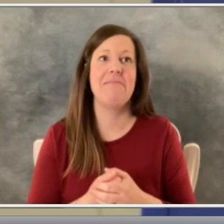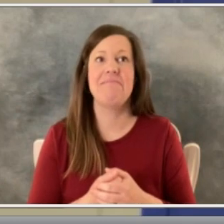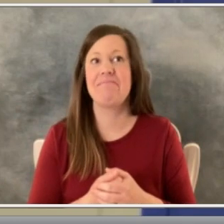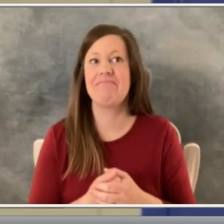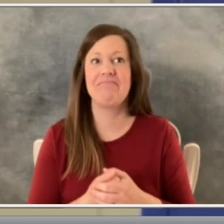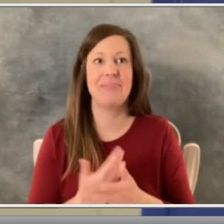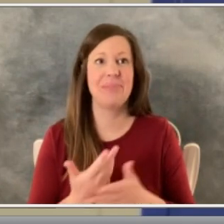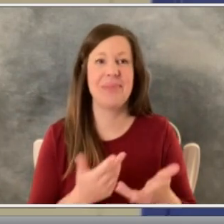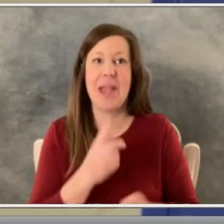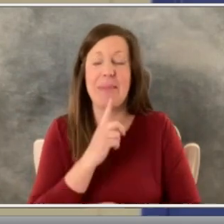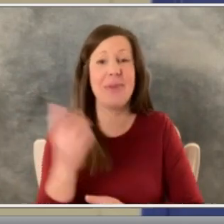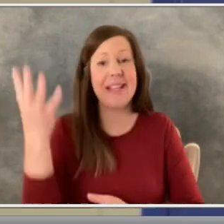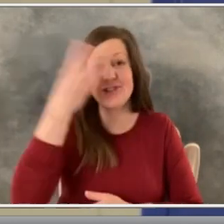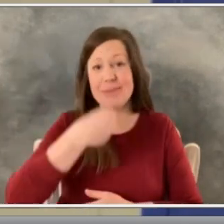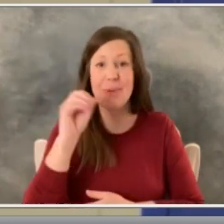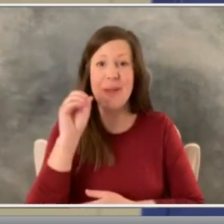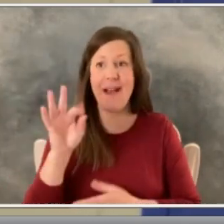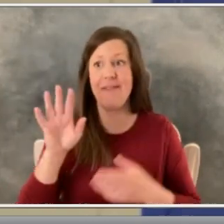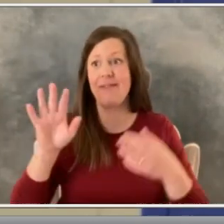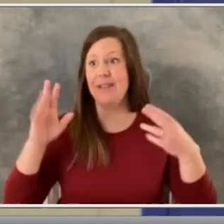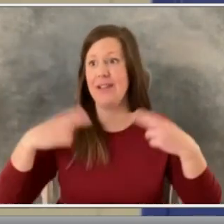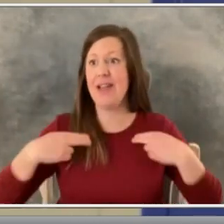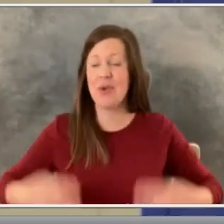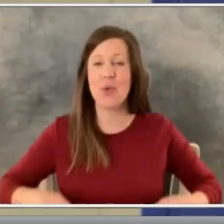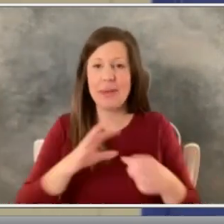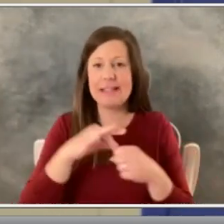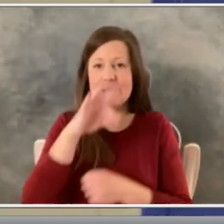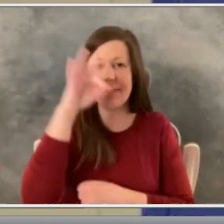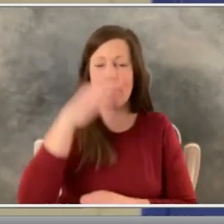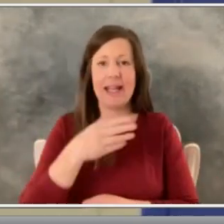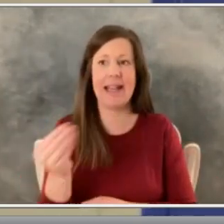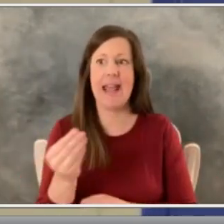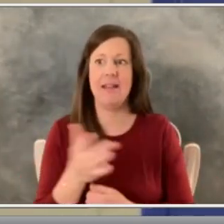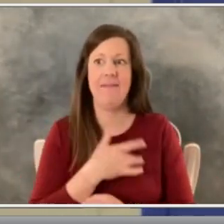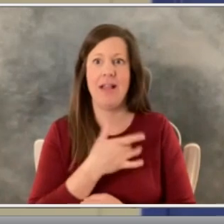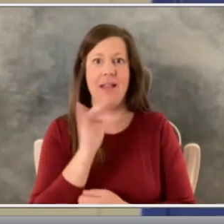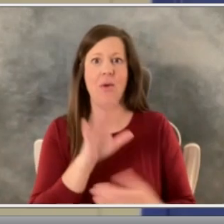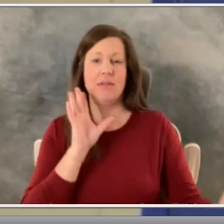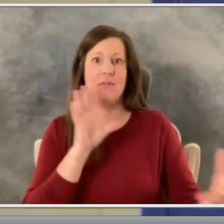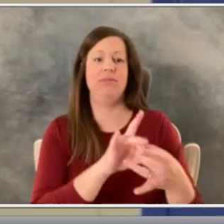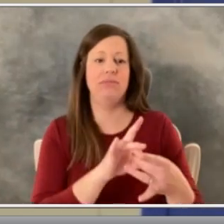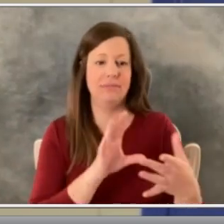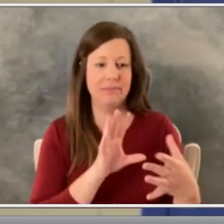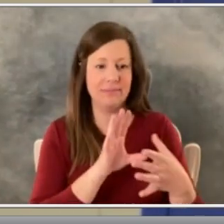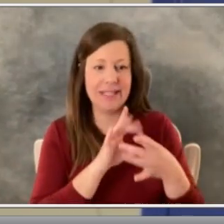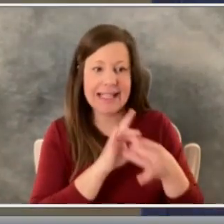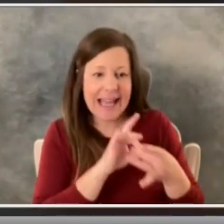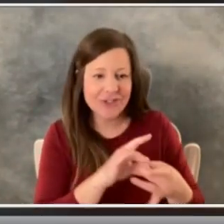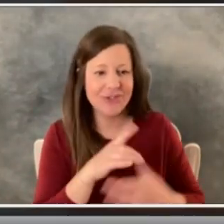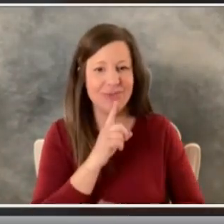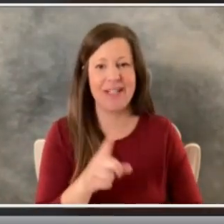just the beauty of the human spirit, and having these connections that we've always had throughout our